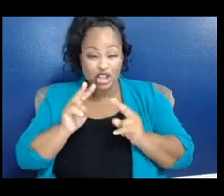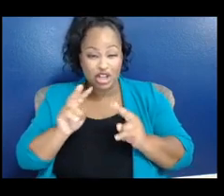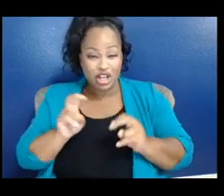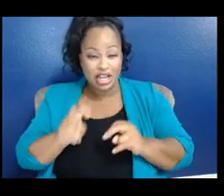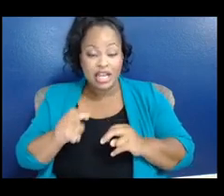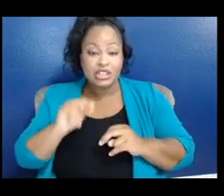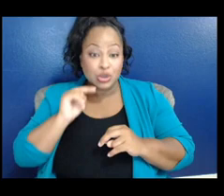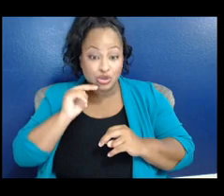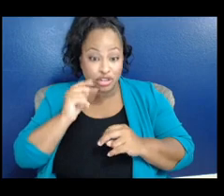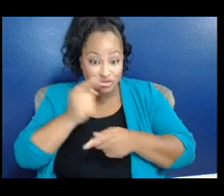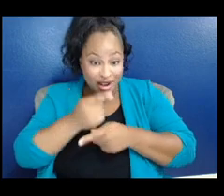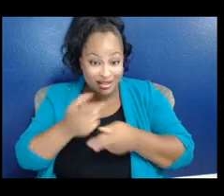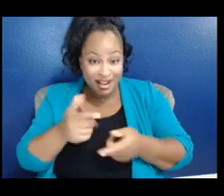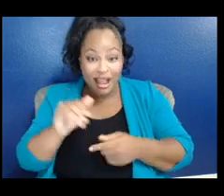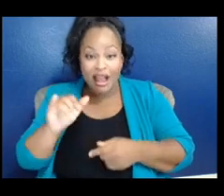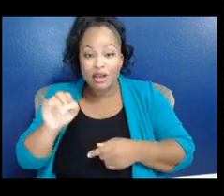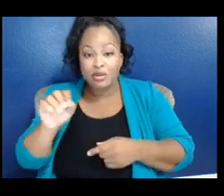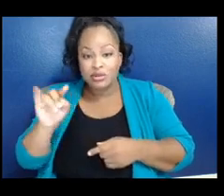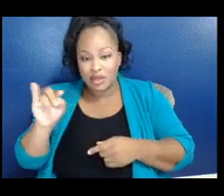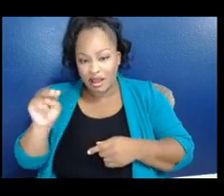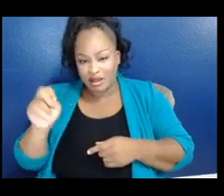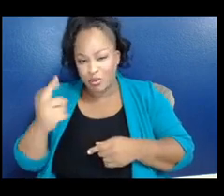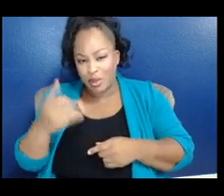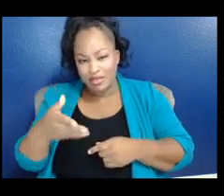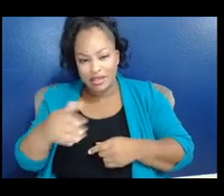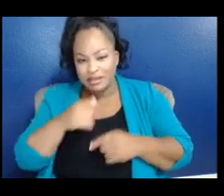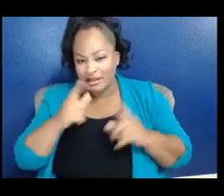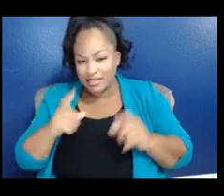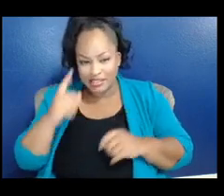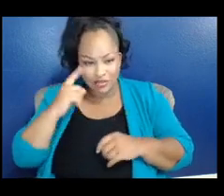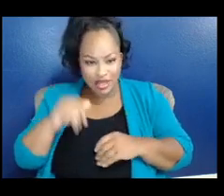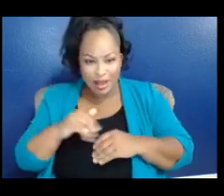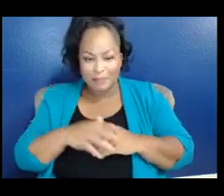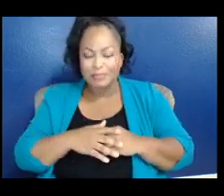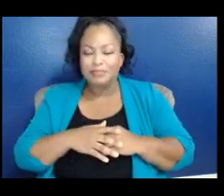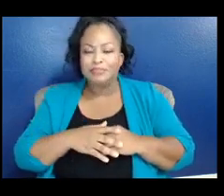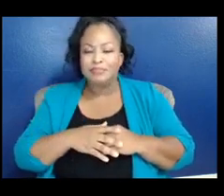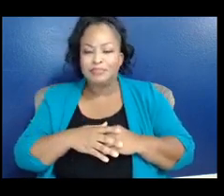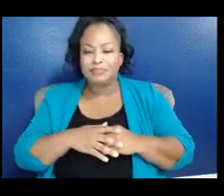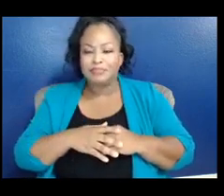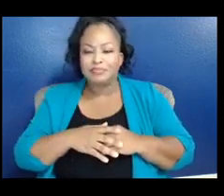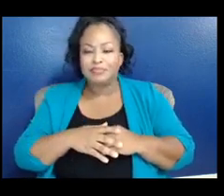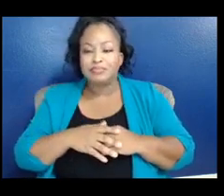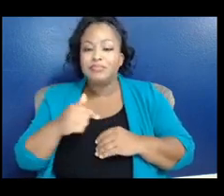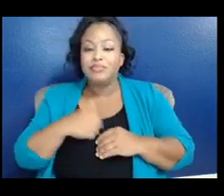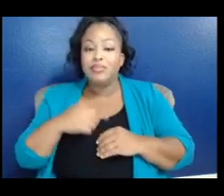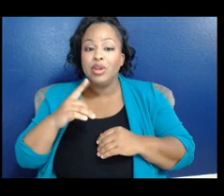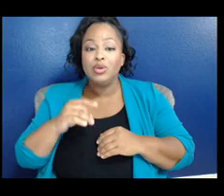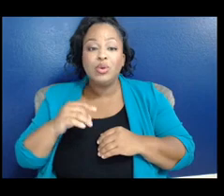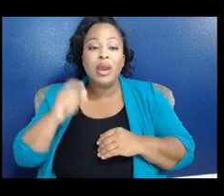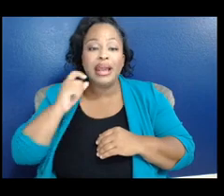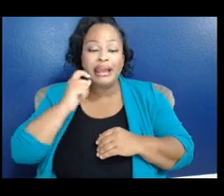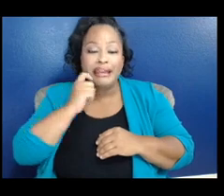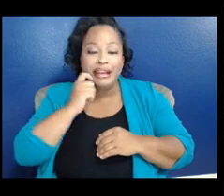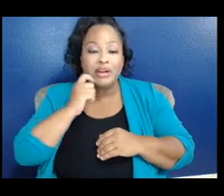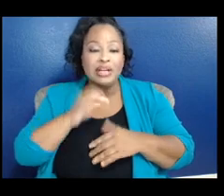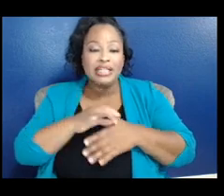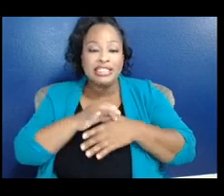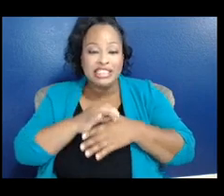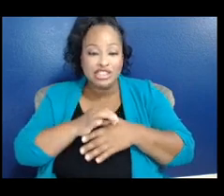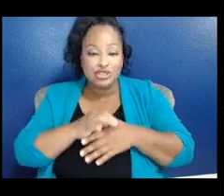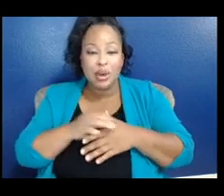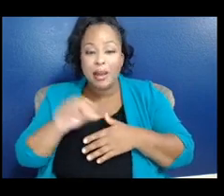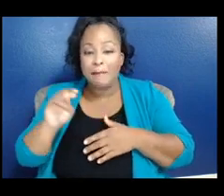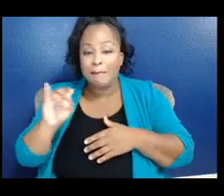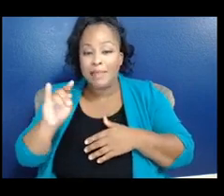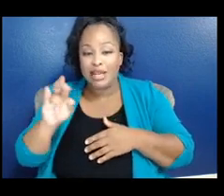nutrition, right? So iodine is one of those things. They're not testing for that. I do hair tissue mineral analysis as well, and that's